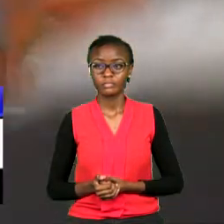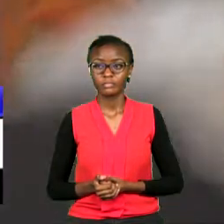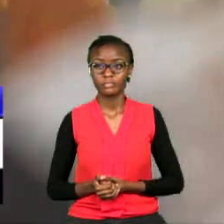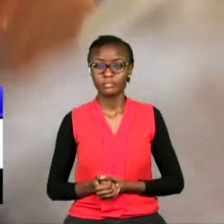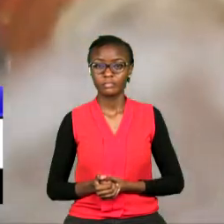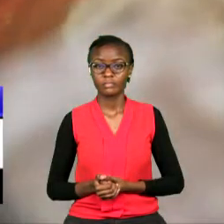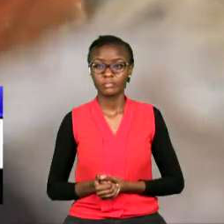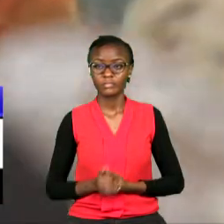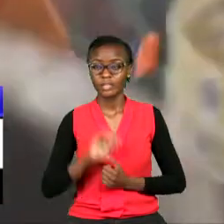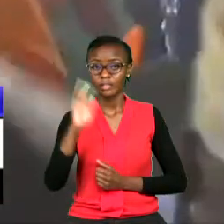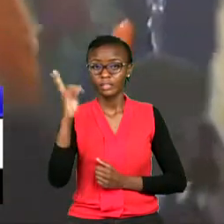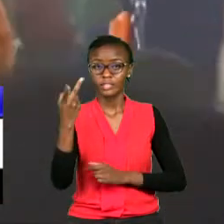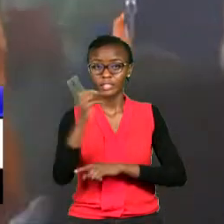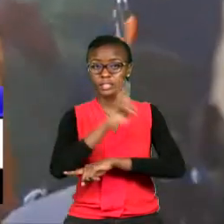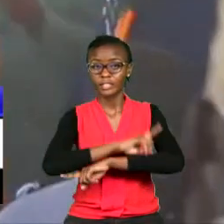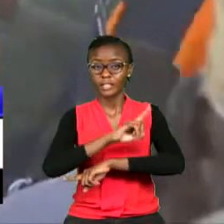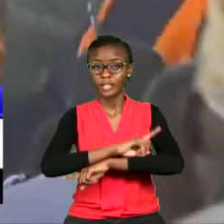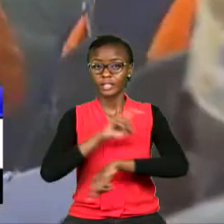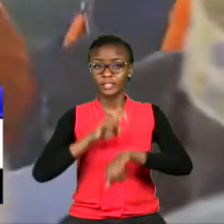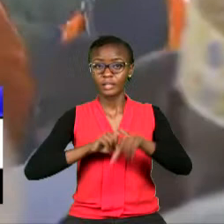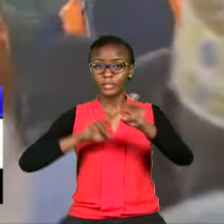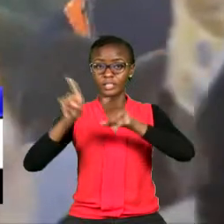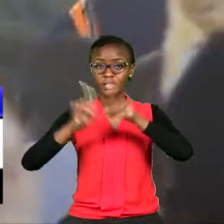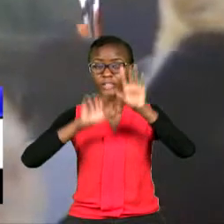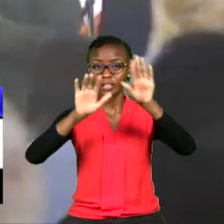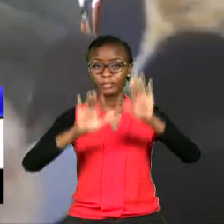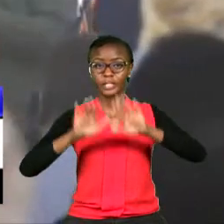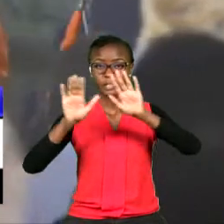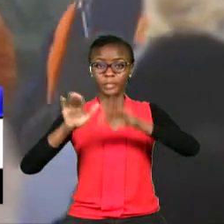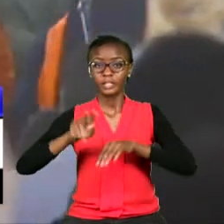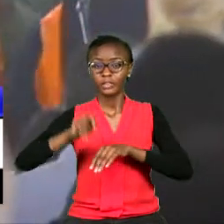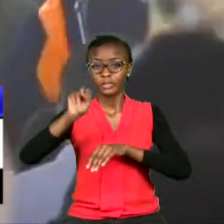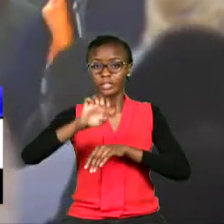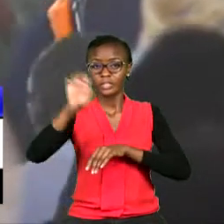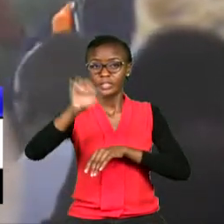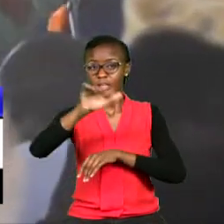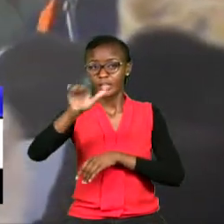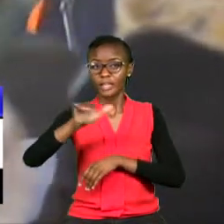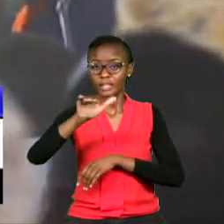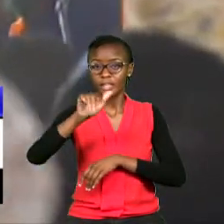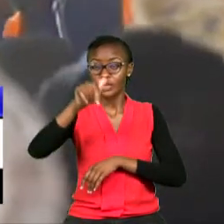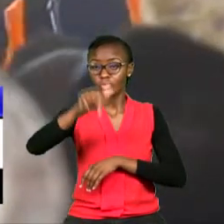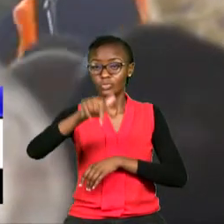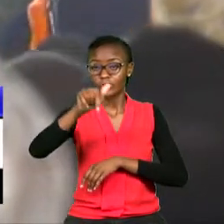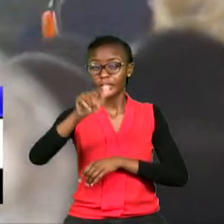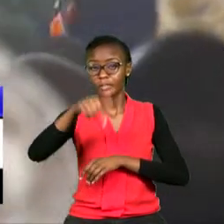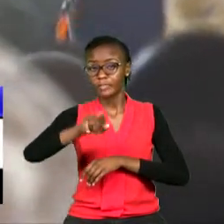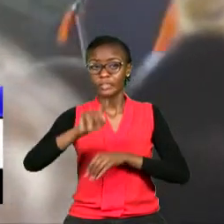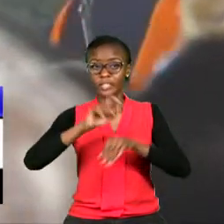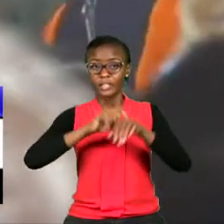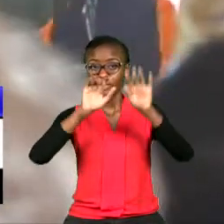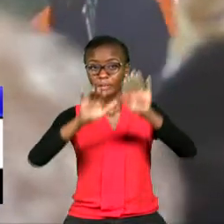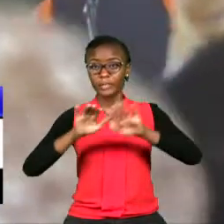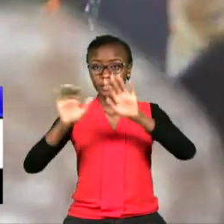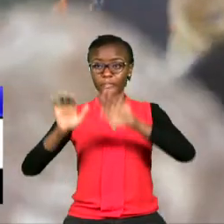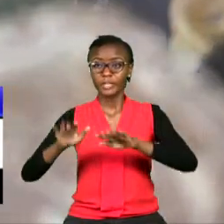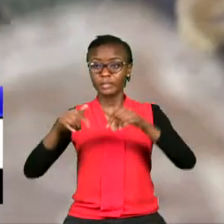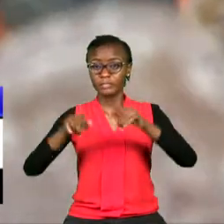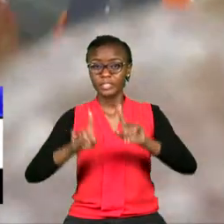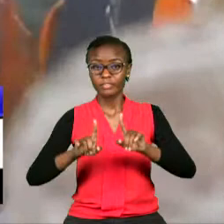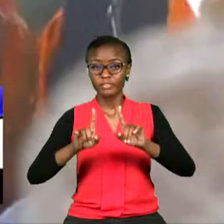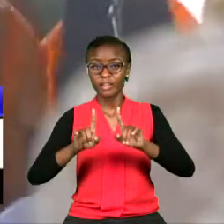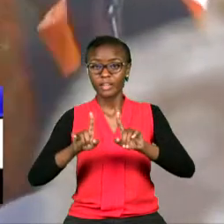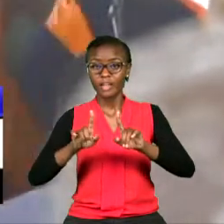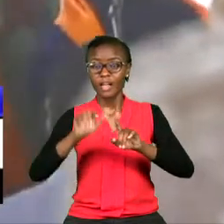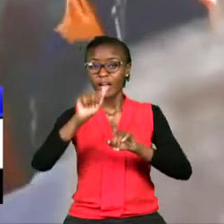On his second day tour in the northeastern region, ODM party leader Raila Odinga, today while popularizing his Azimio la Umoja initiative in